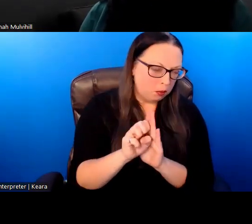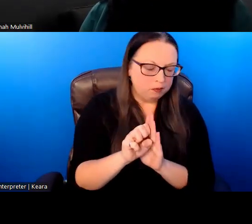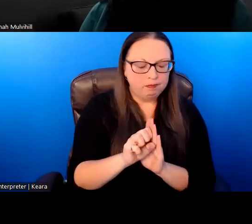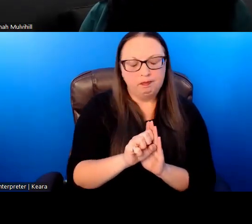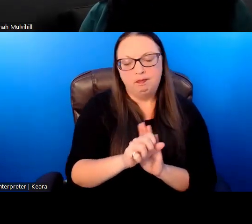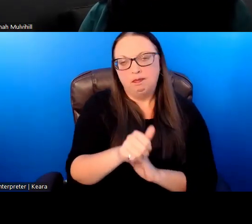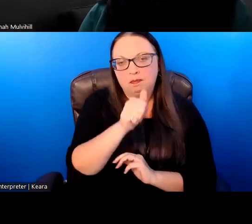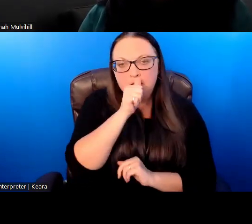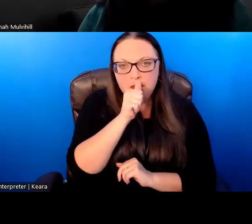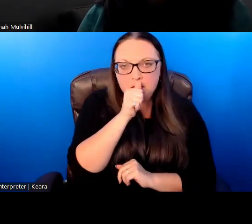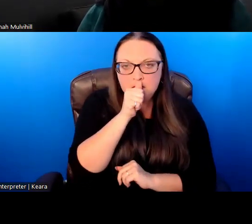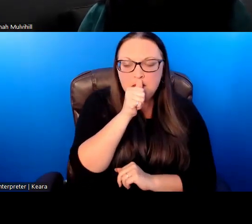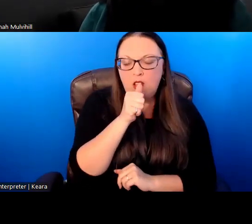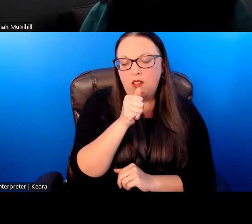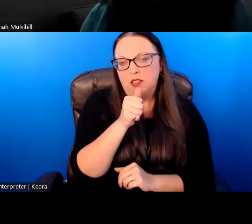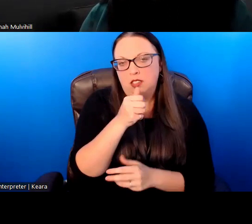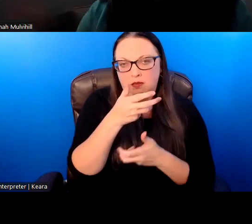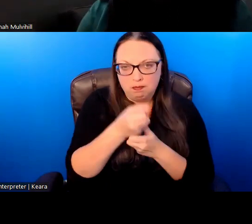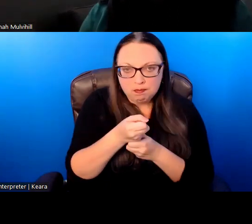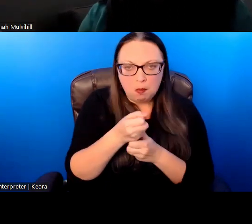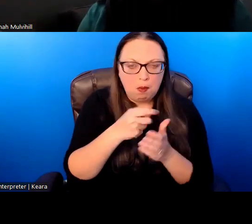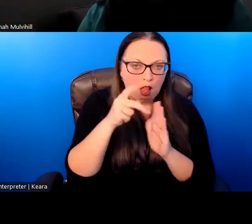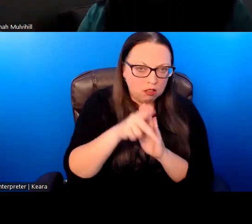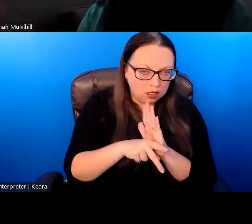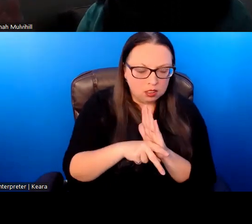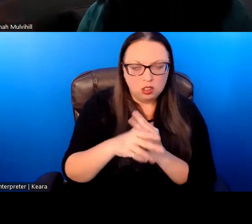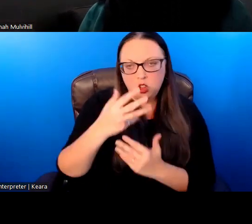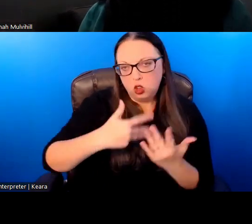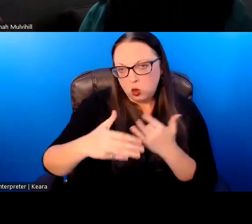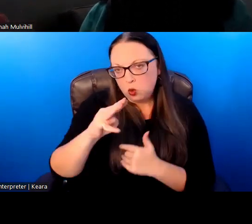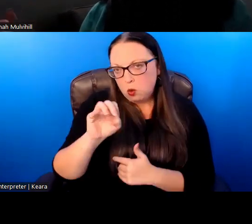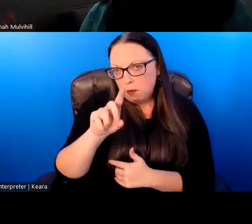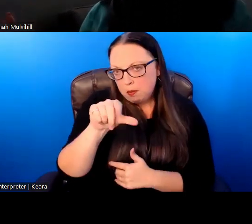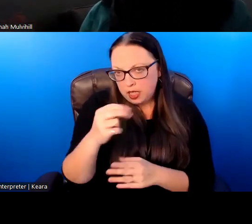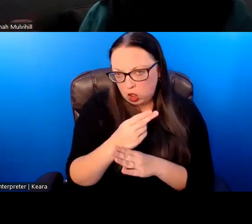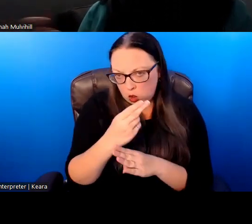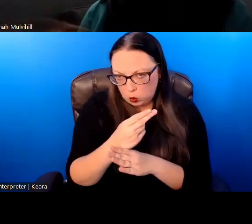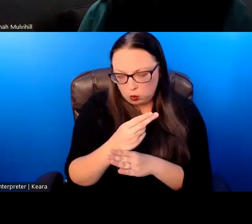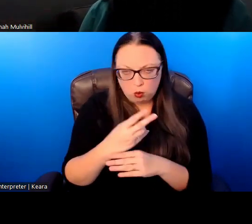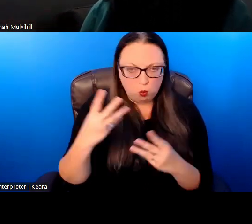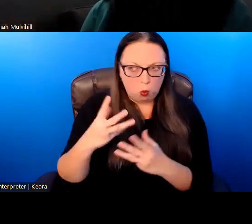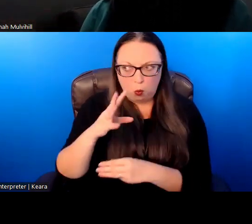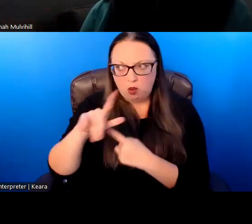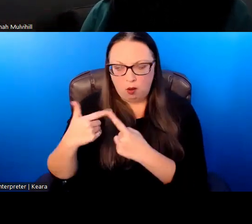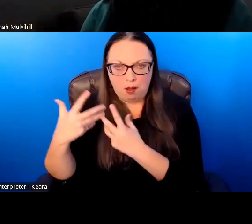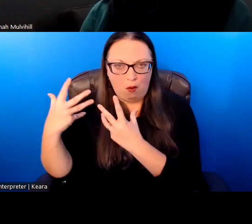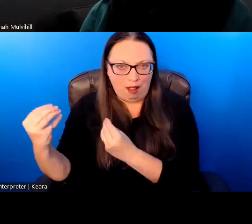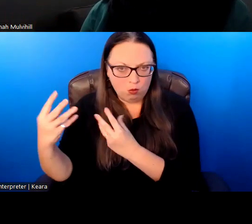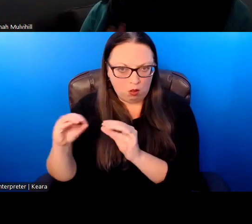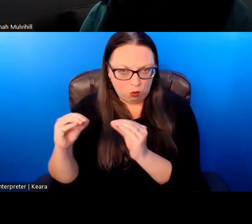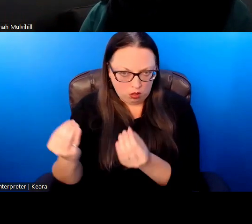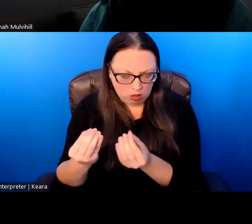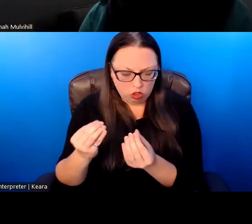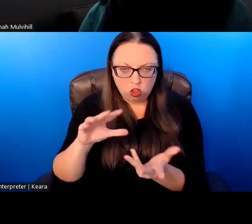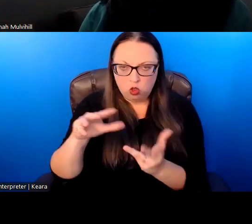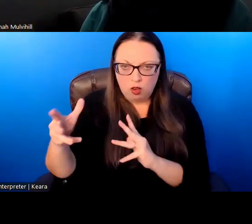confidentiality policies, social media use in terms of what we talk about outside of the organization, crisis